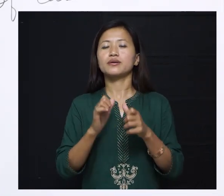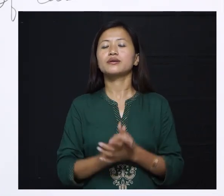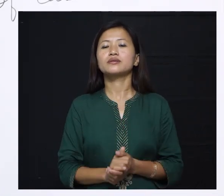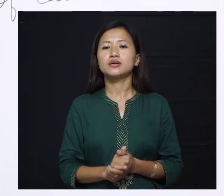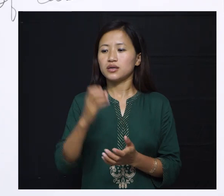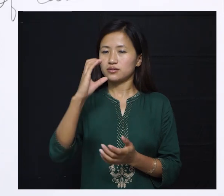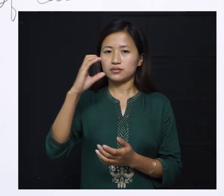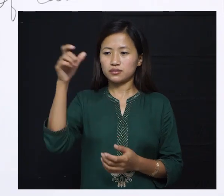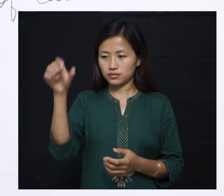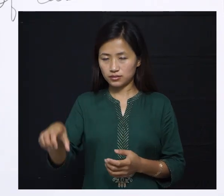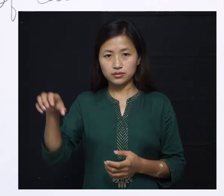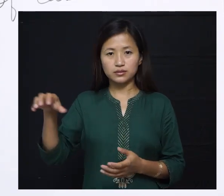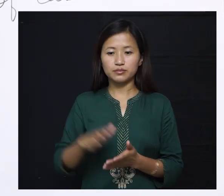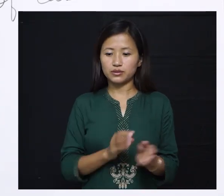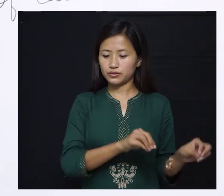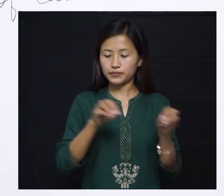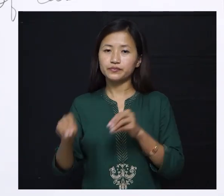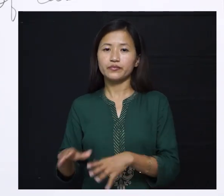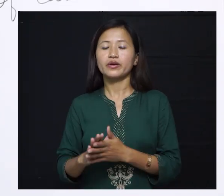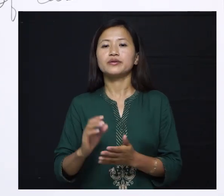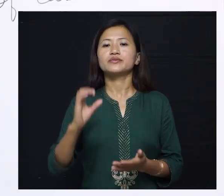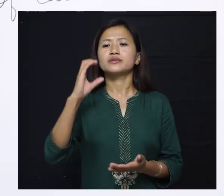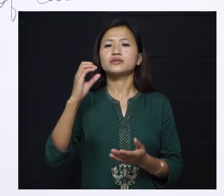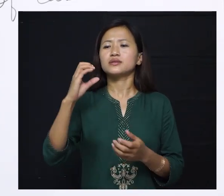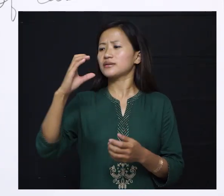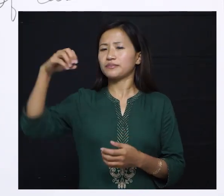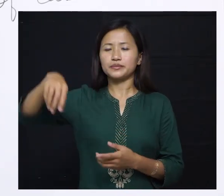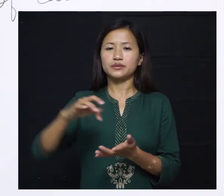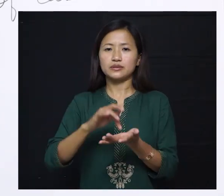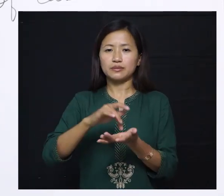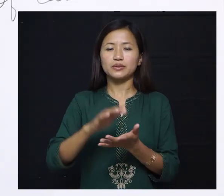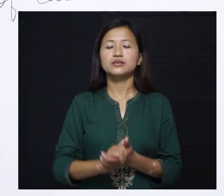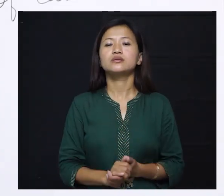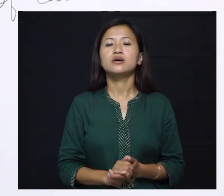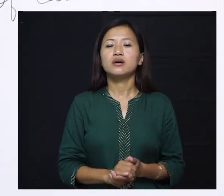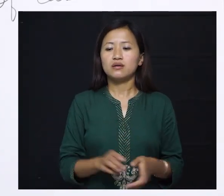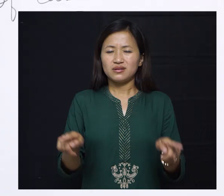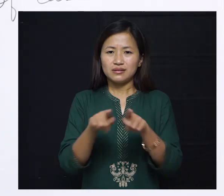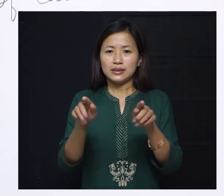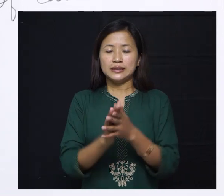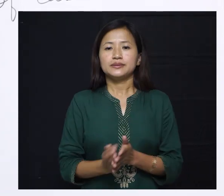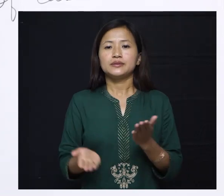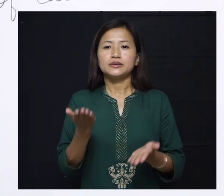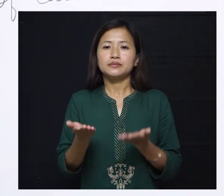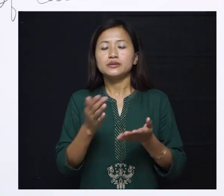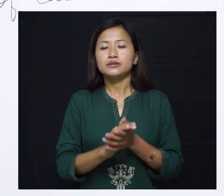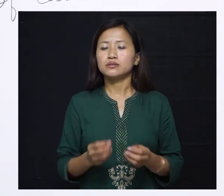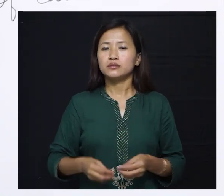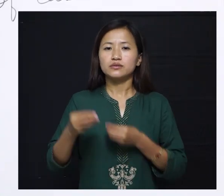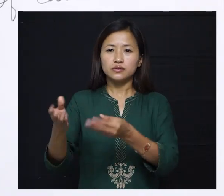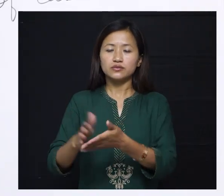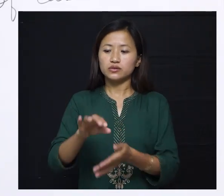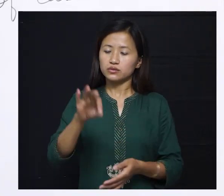main city by shifting the capital from Agra to Fatehpur Sikri. Likewise, depending on their choices,